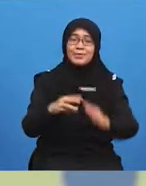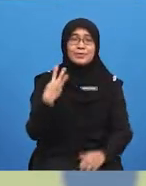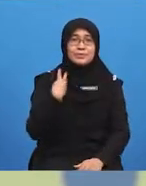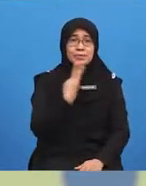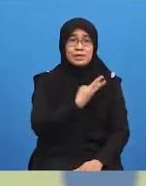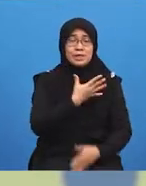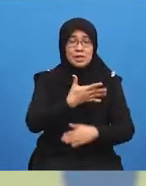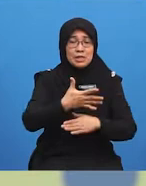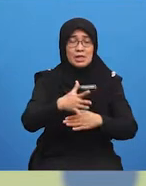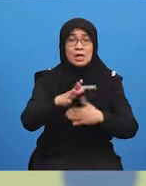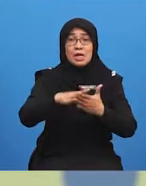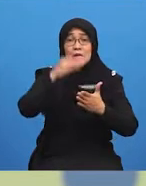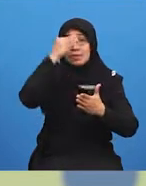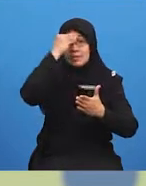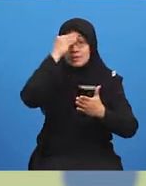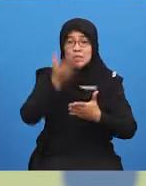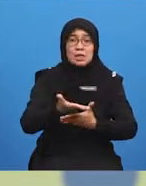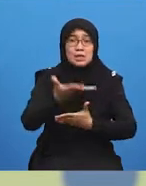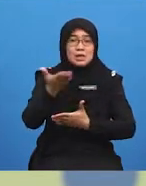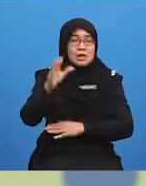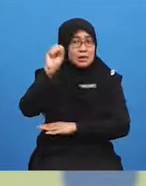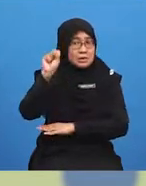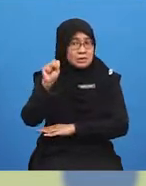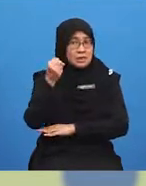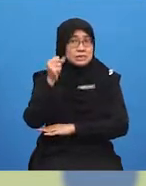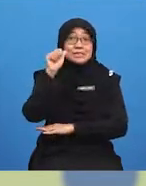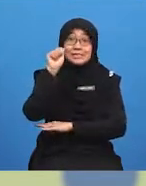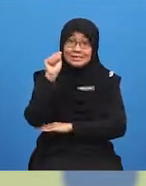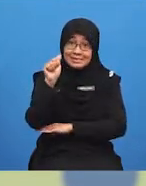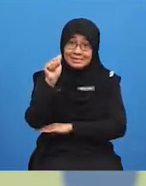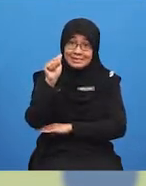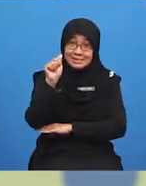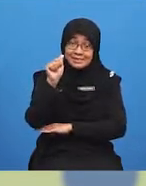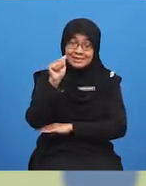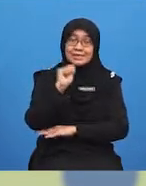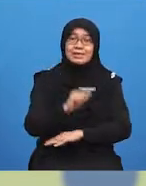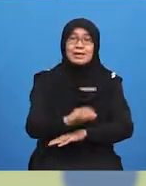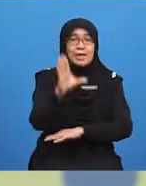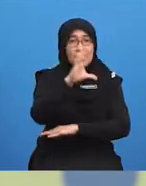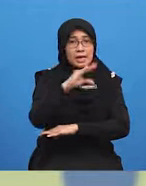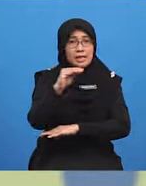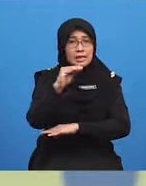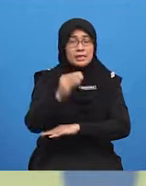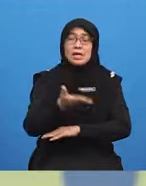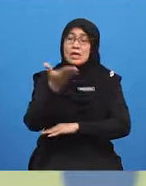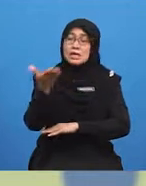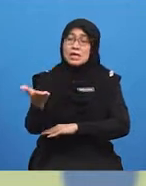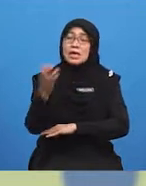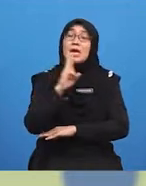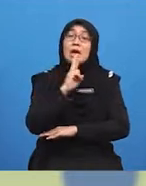We also learned to use there's a if it's one, and there's